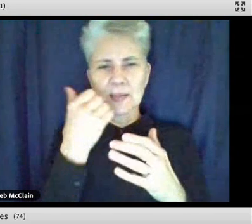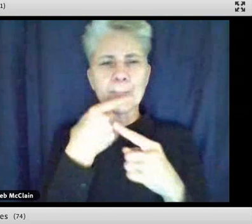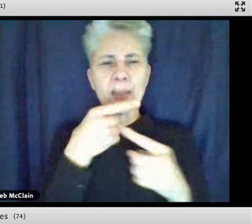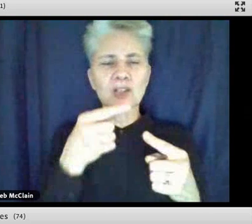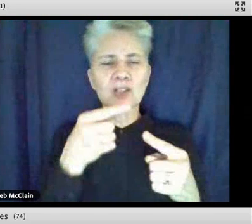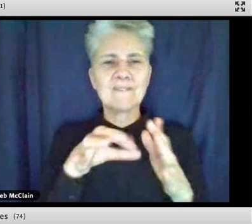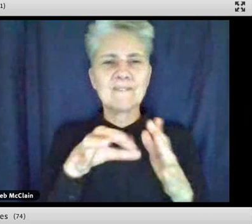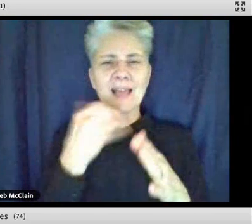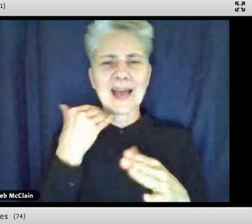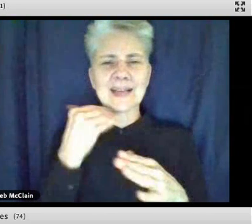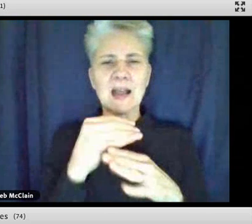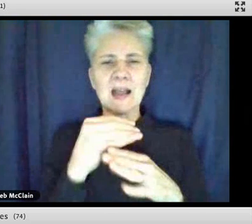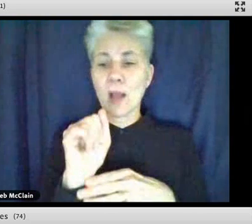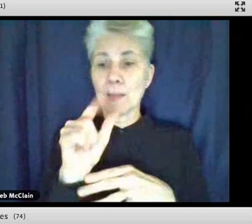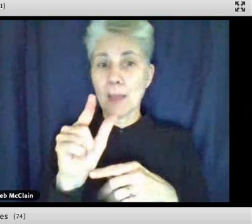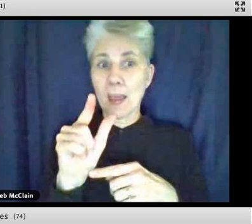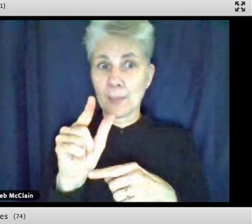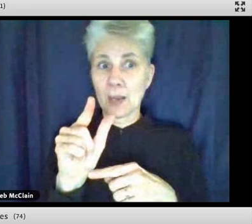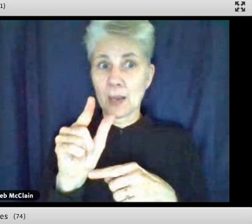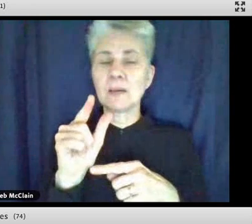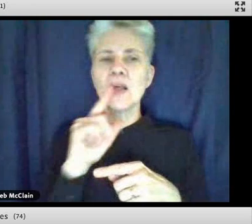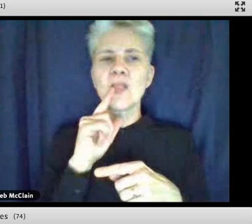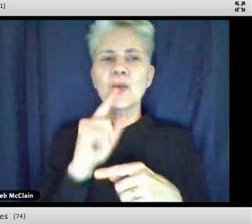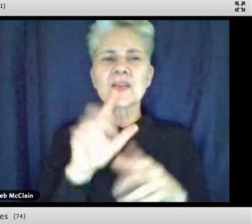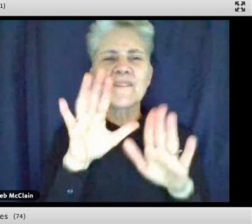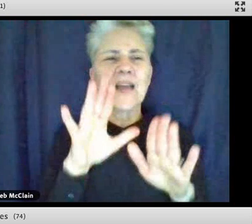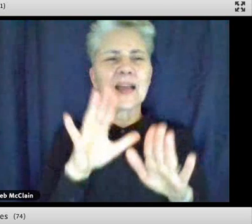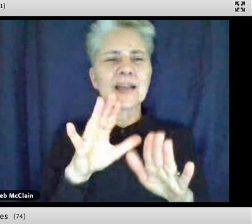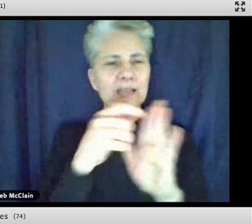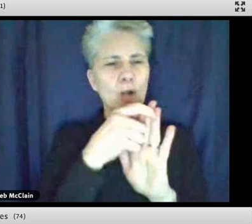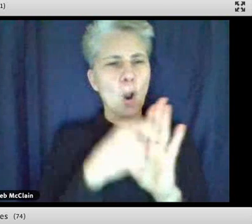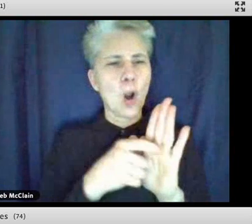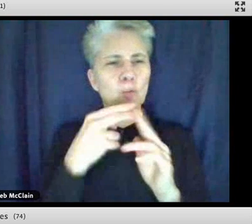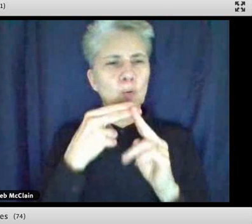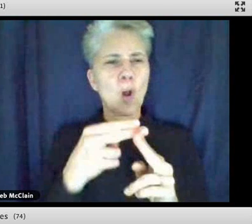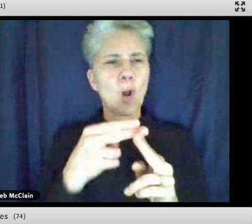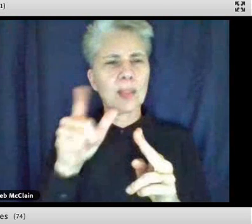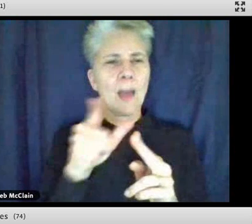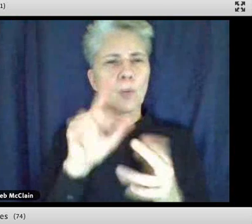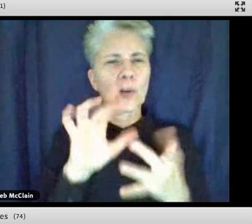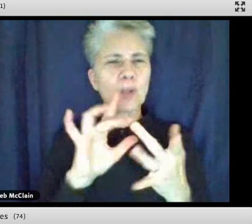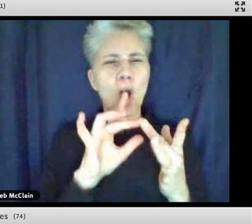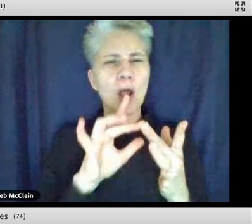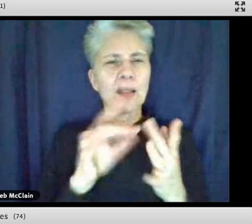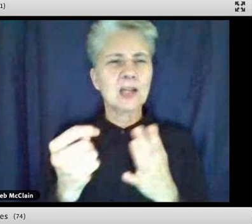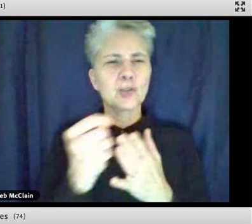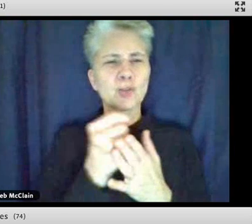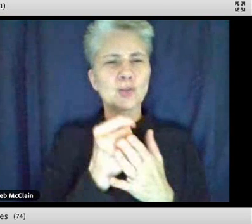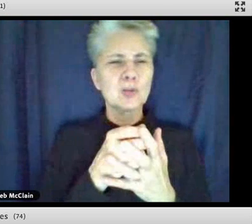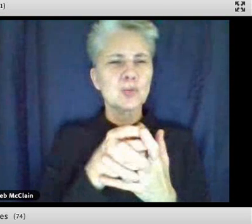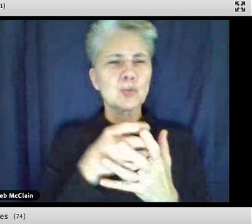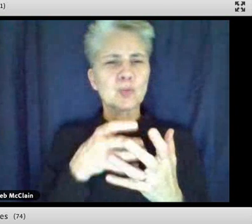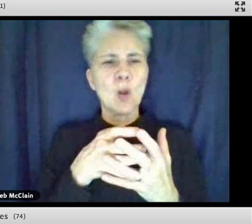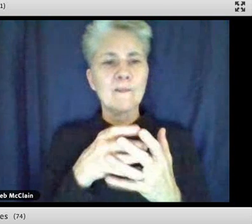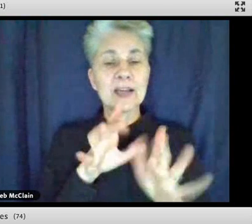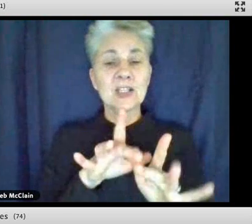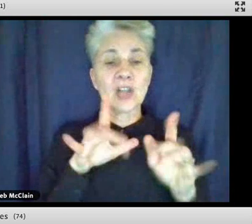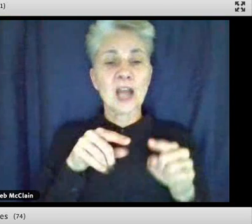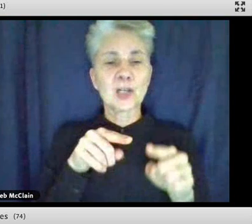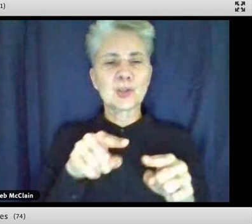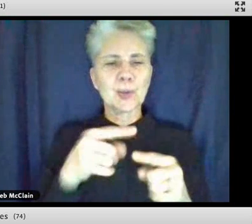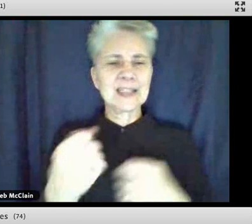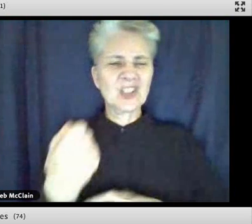Alabama, there's a fantastic article called Libraries Online Treasure Trove Shine During Shutdown. And so I think it's very helpful